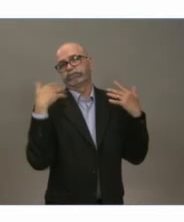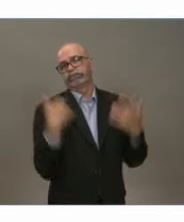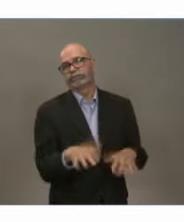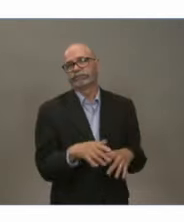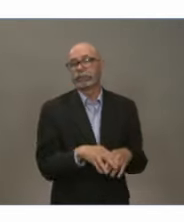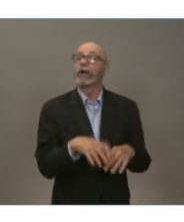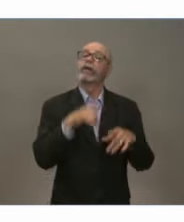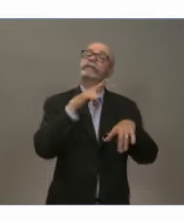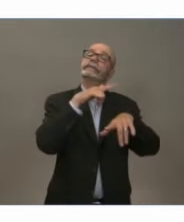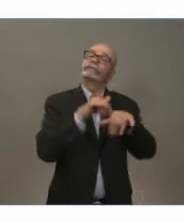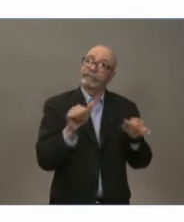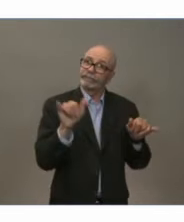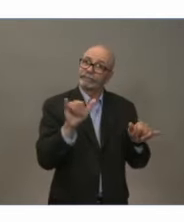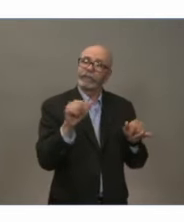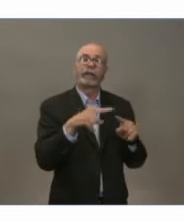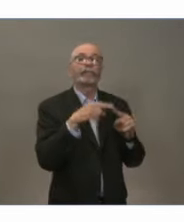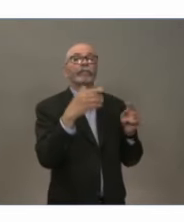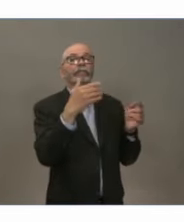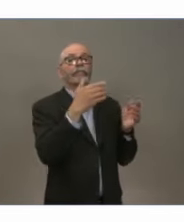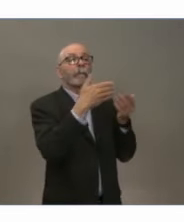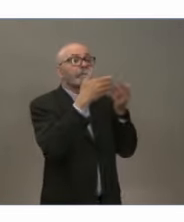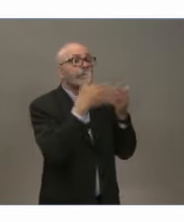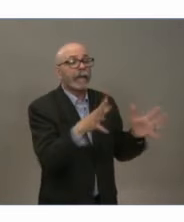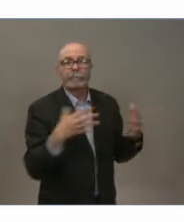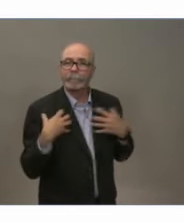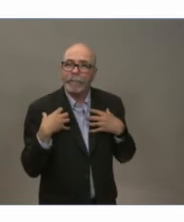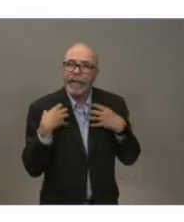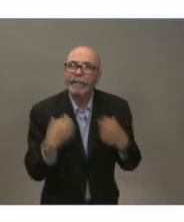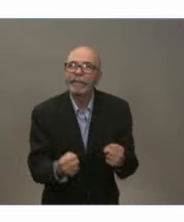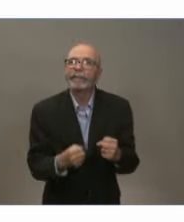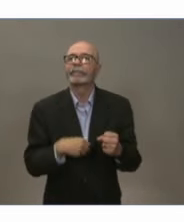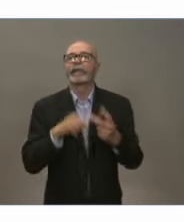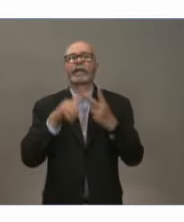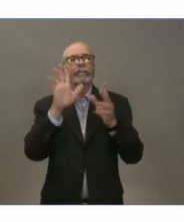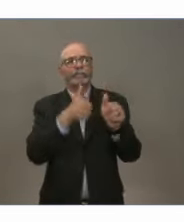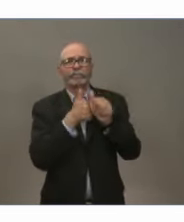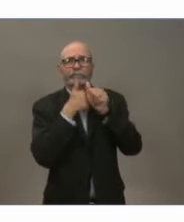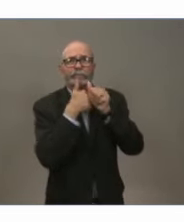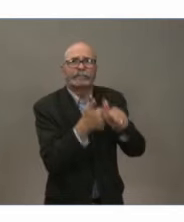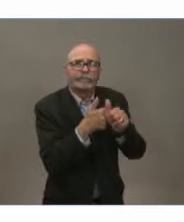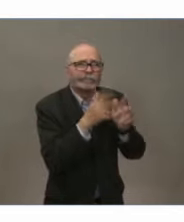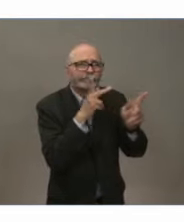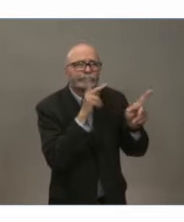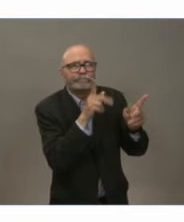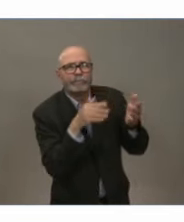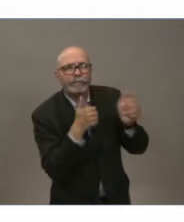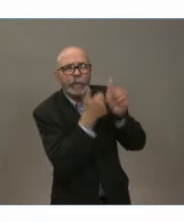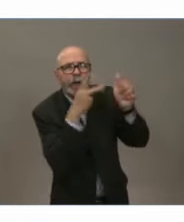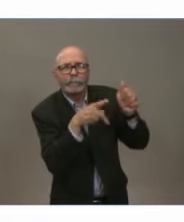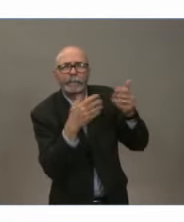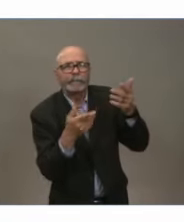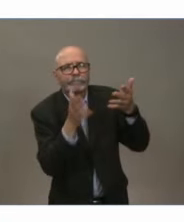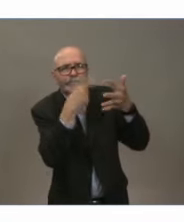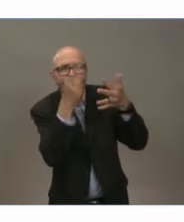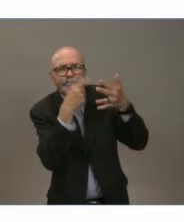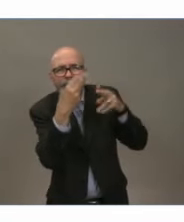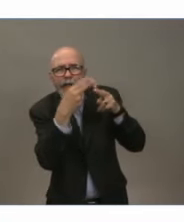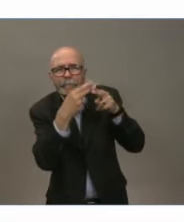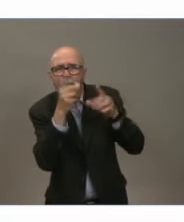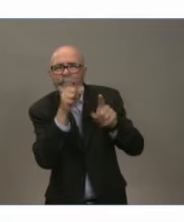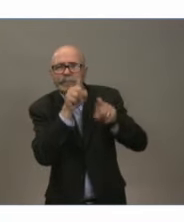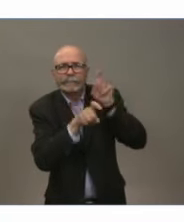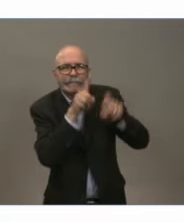colleagues in public health who do the follow-up on all the positive tests that come from that volume of tests in the laboratory.